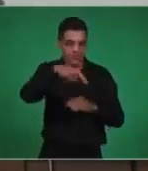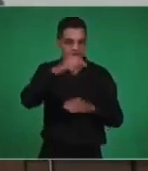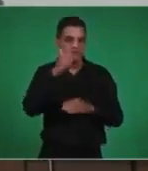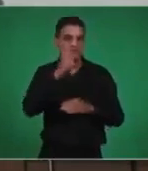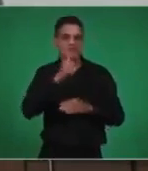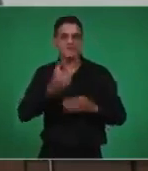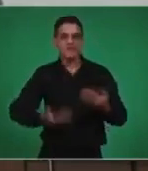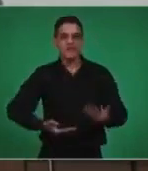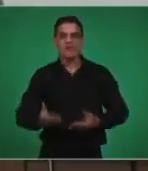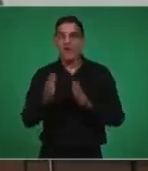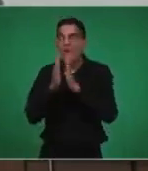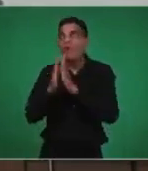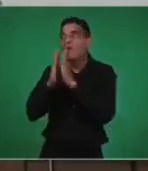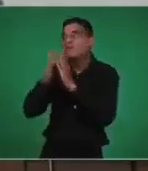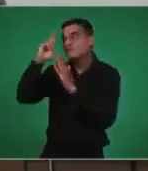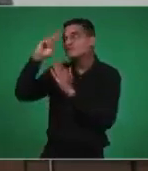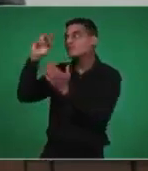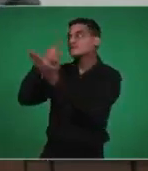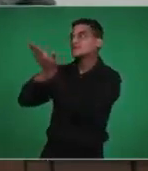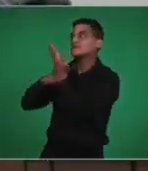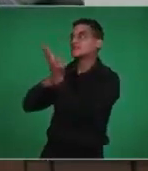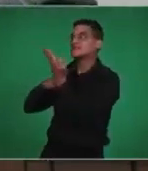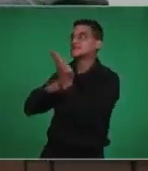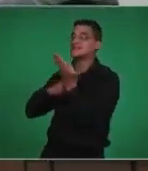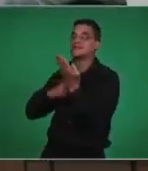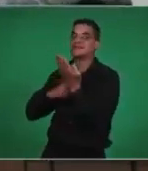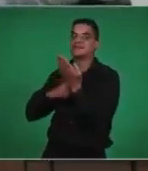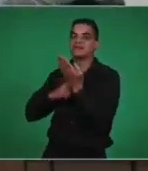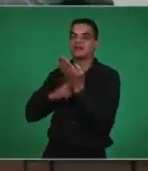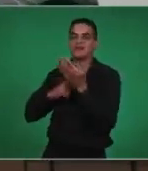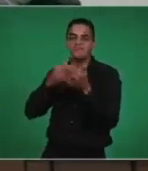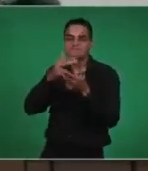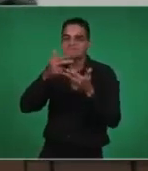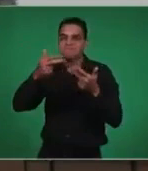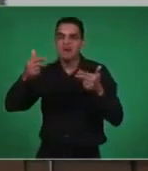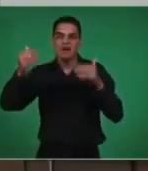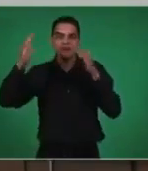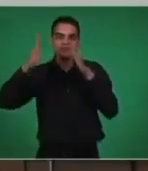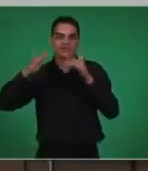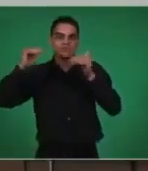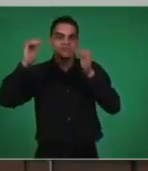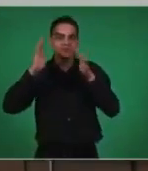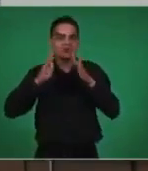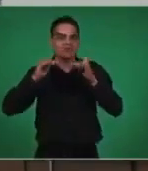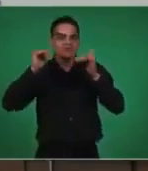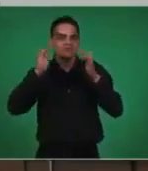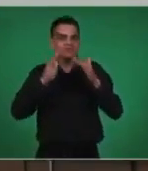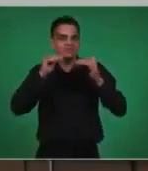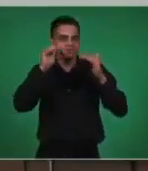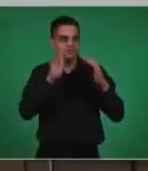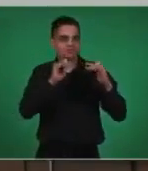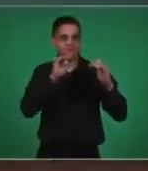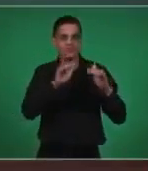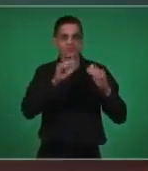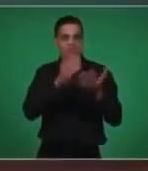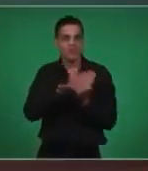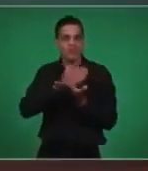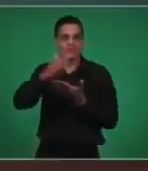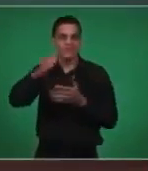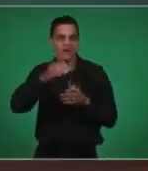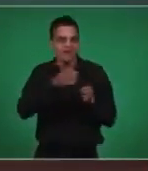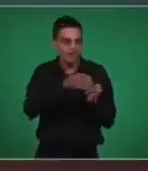the... And the sister would pray asking help from God. And in the vision, the angels came and the